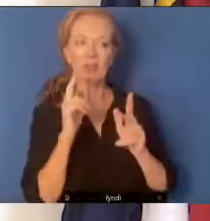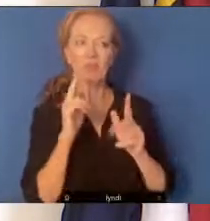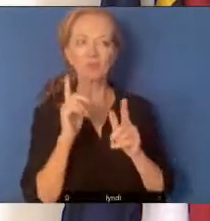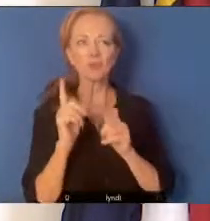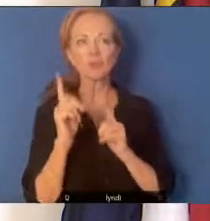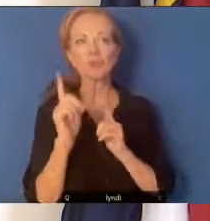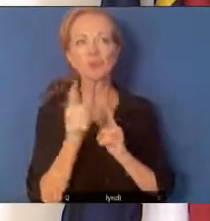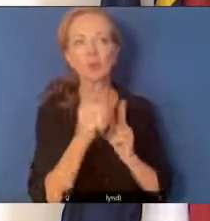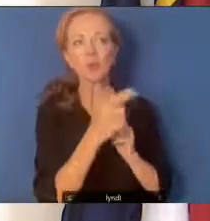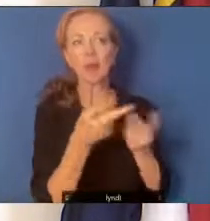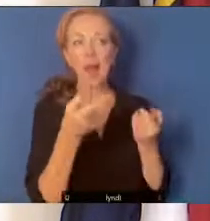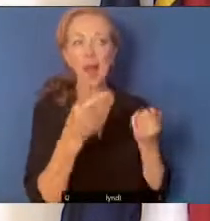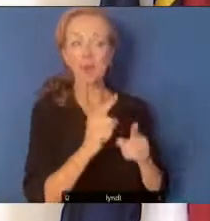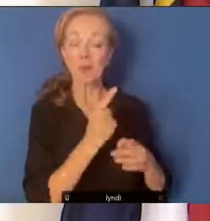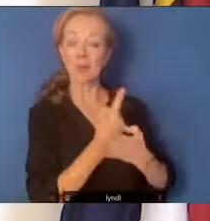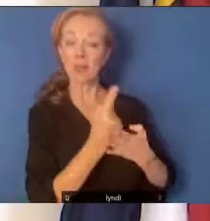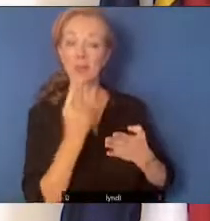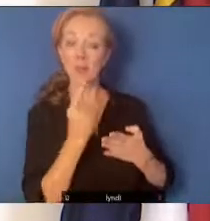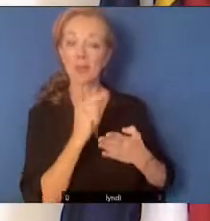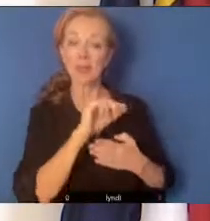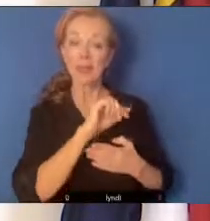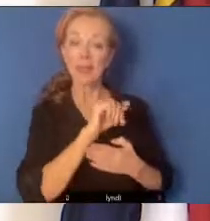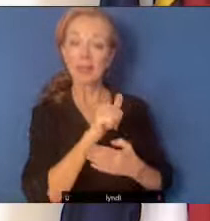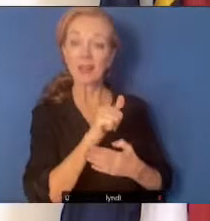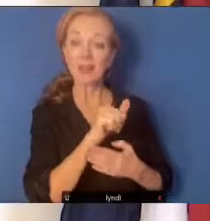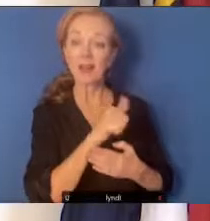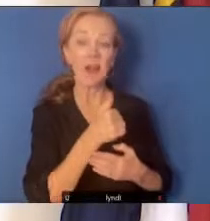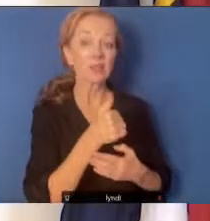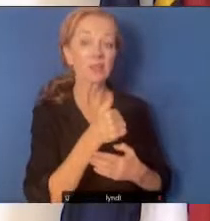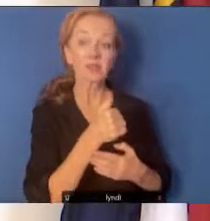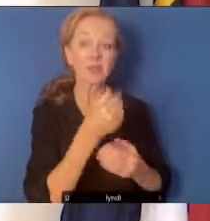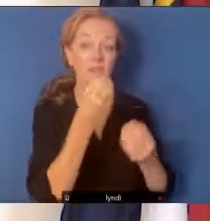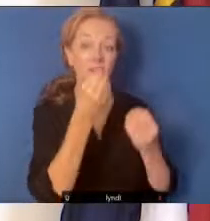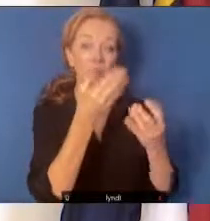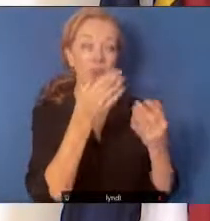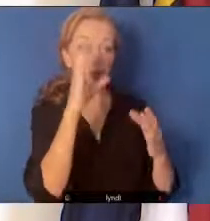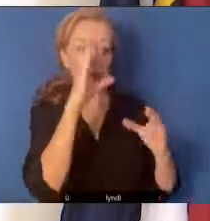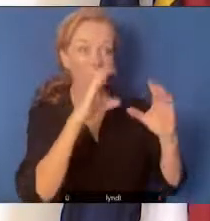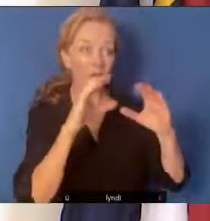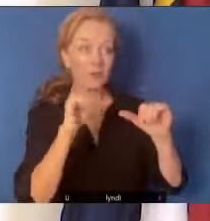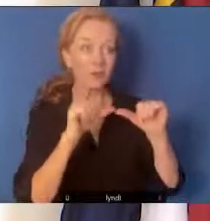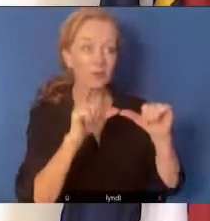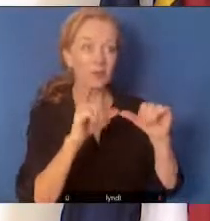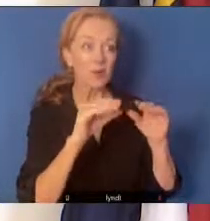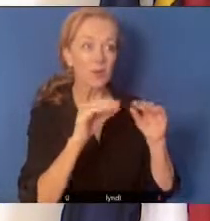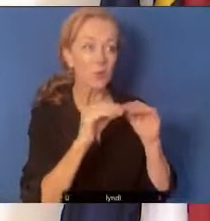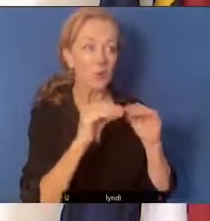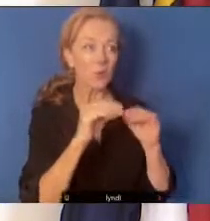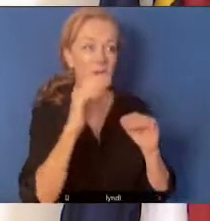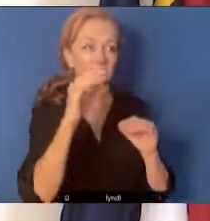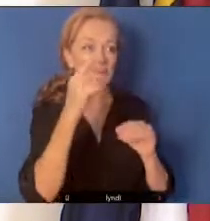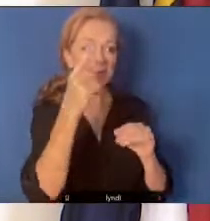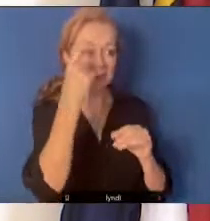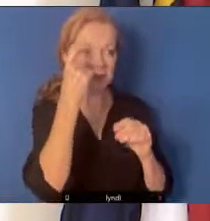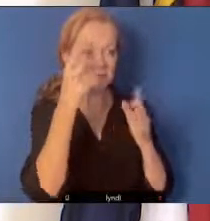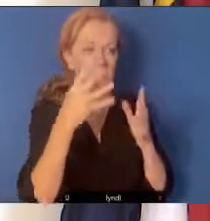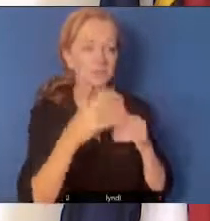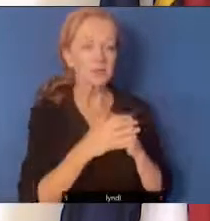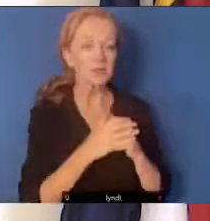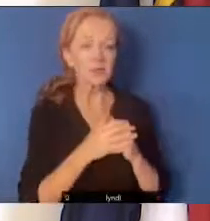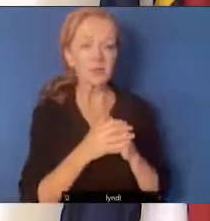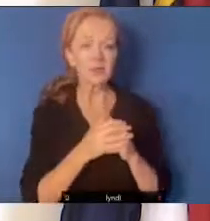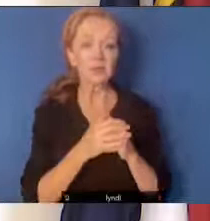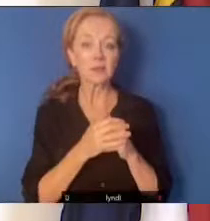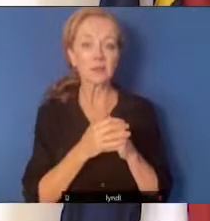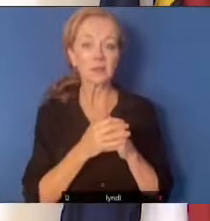give. If you guys are still looking for teenage suspects, anything that schools are kind of involved. Okay. And we